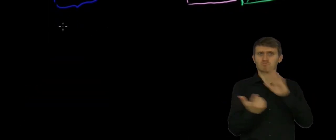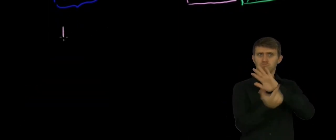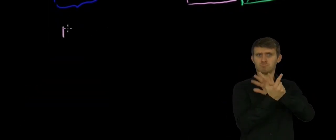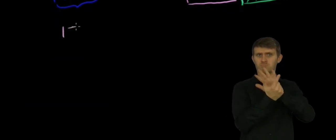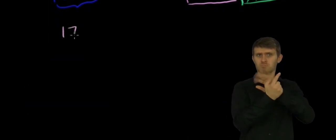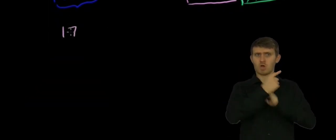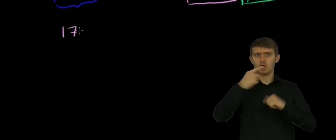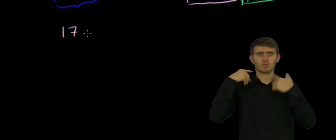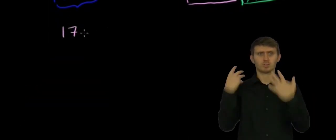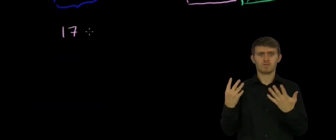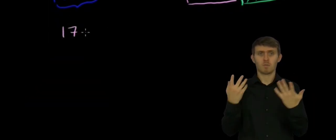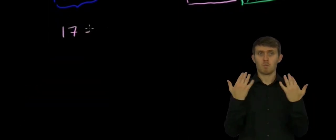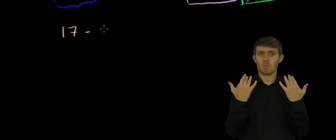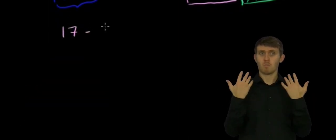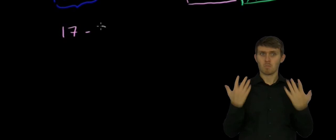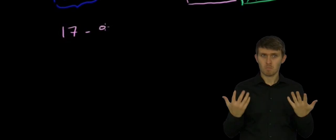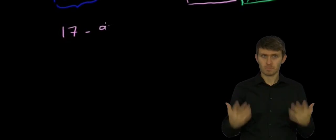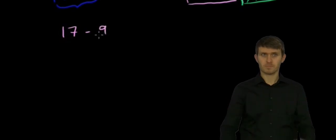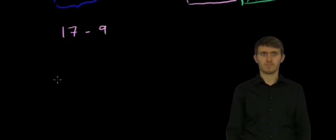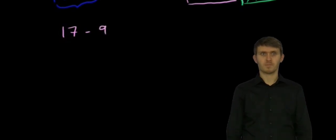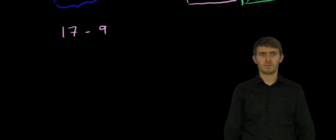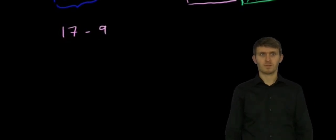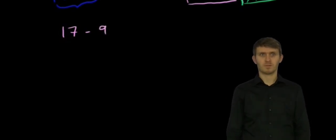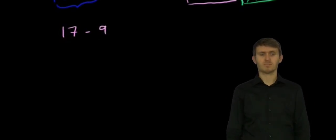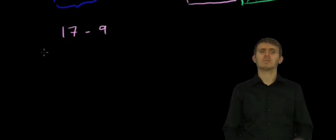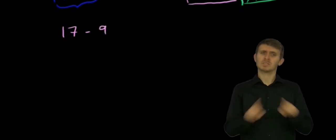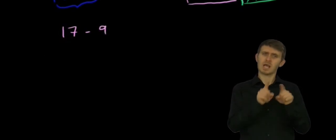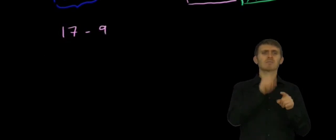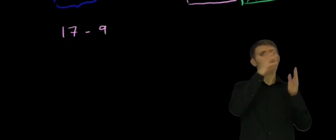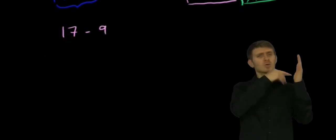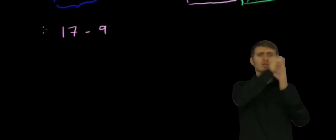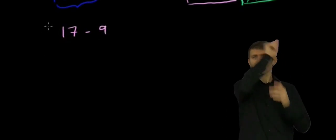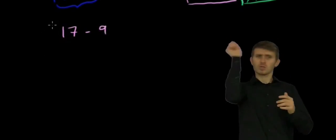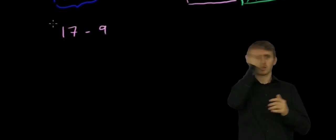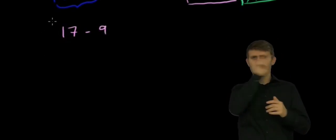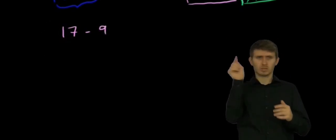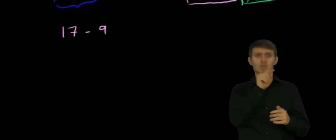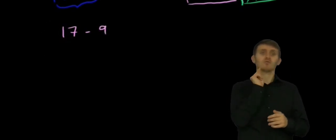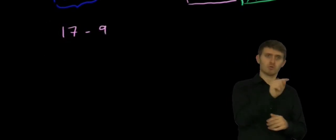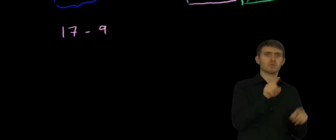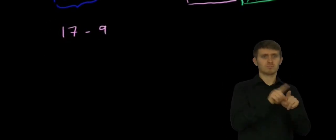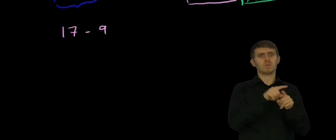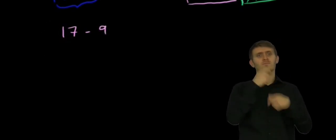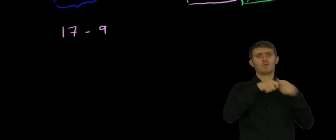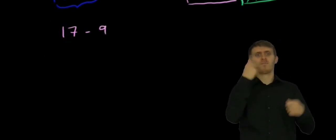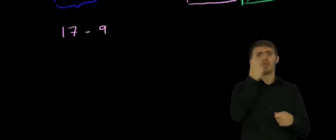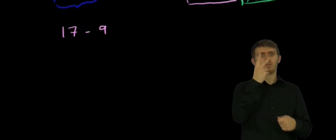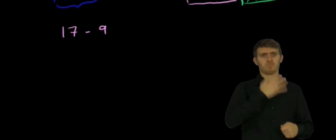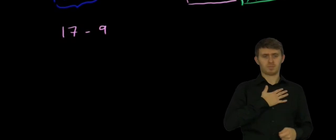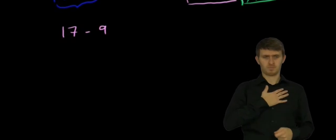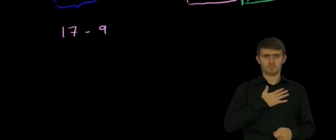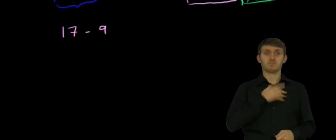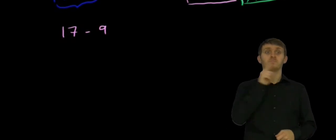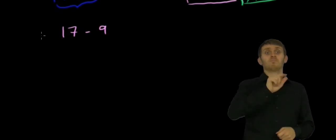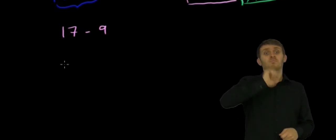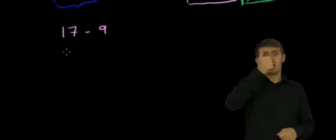let's do 17 minus 9. So just like everything else, there's two ways we could have done it. You know, the